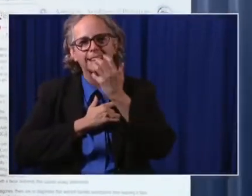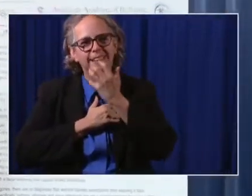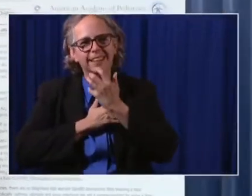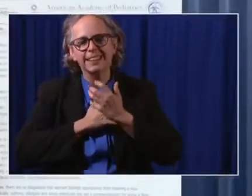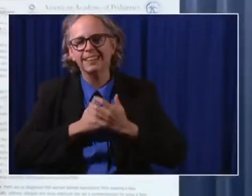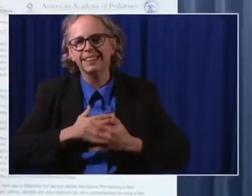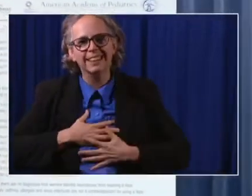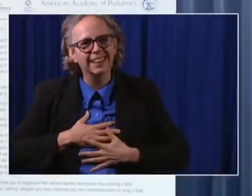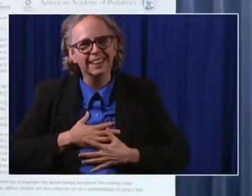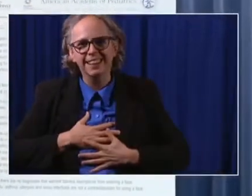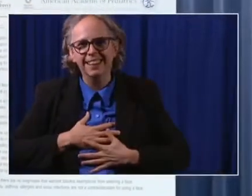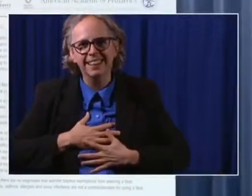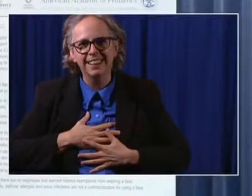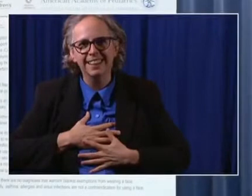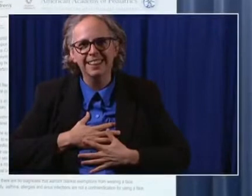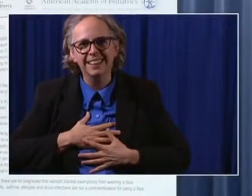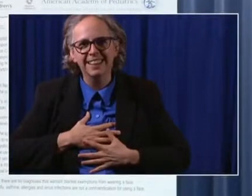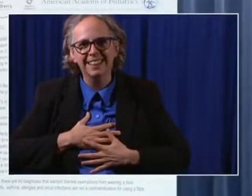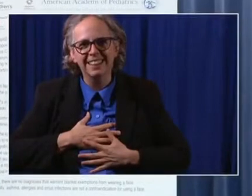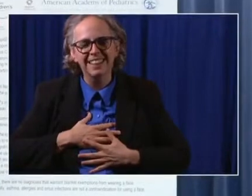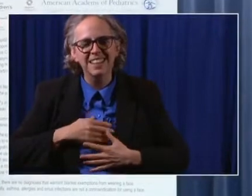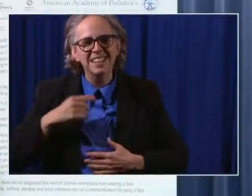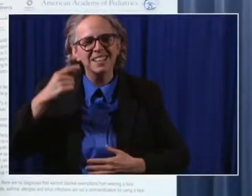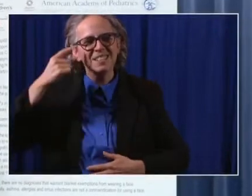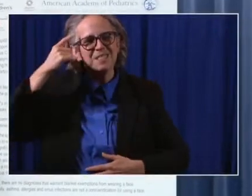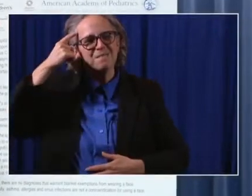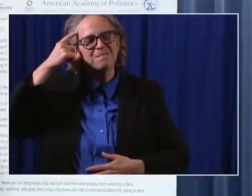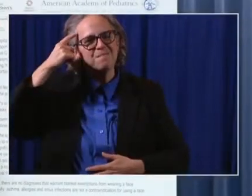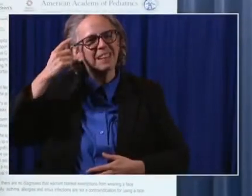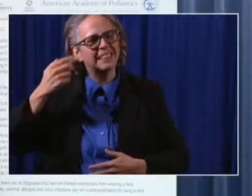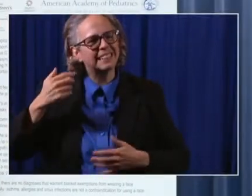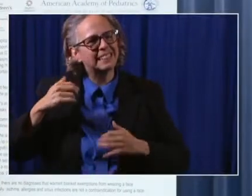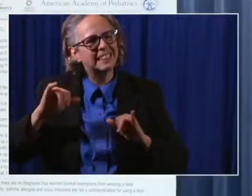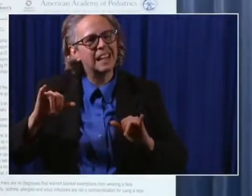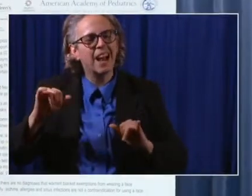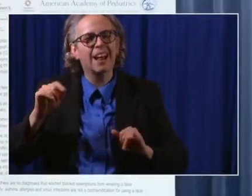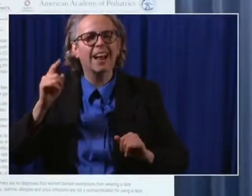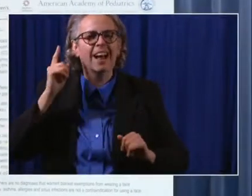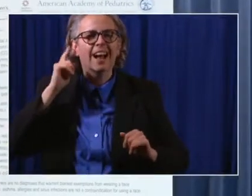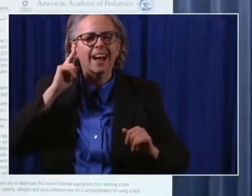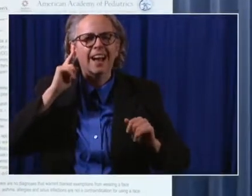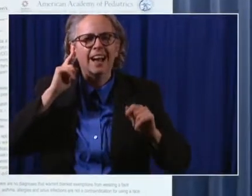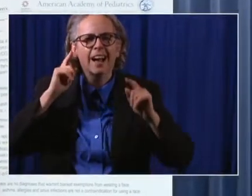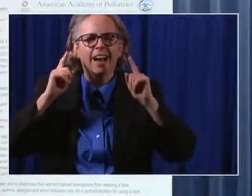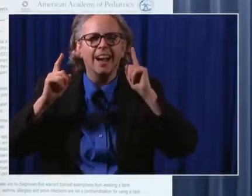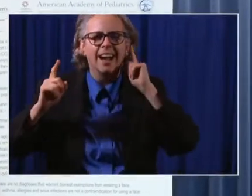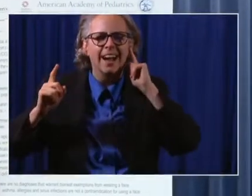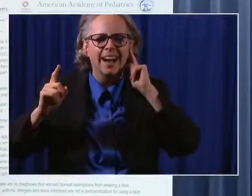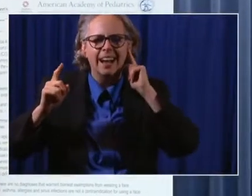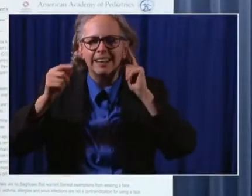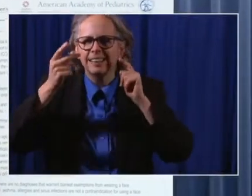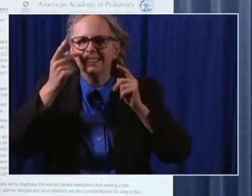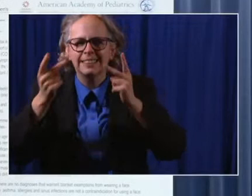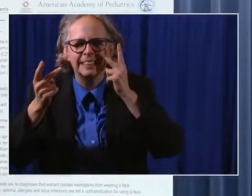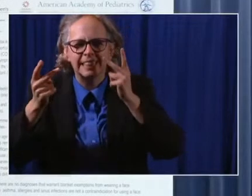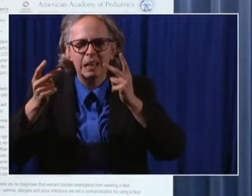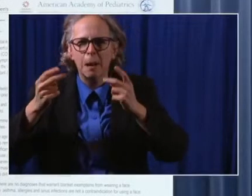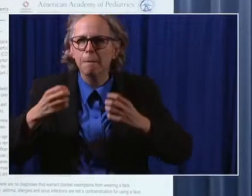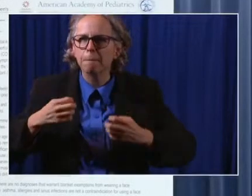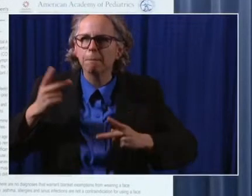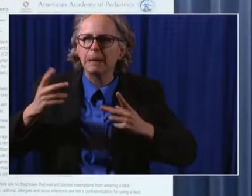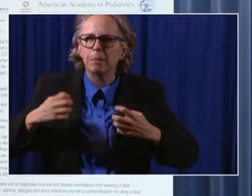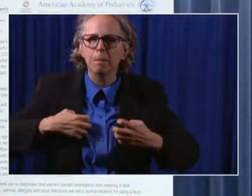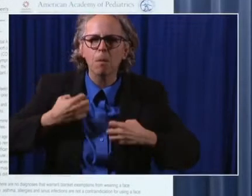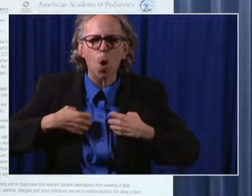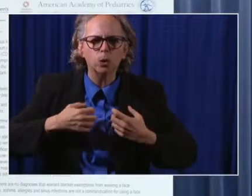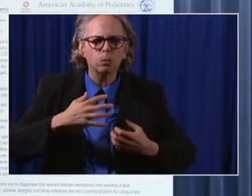I can still hear the heartbroken and angry, yes, angry mourners